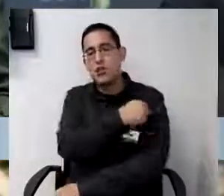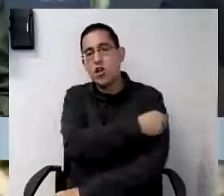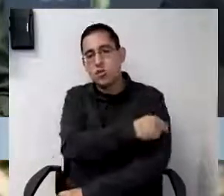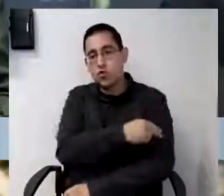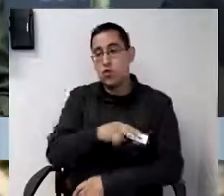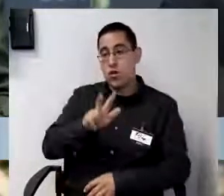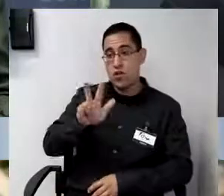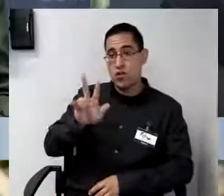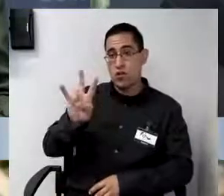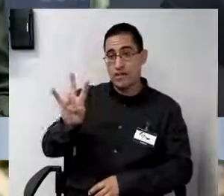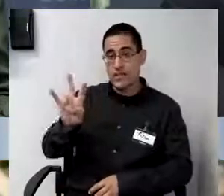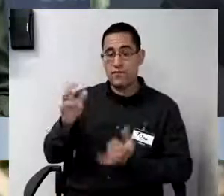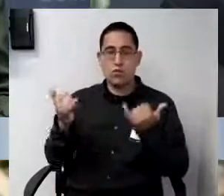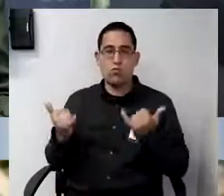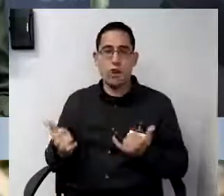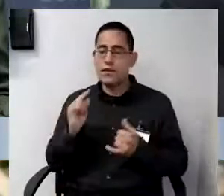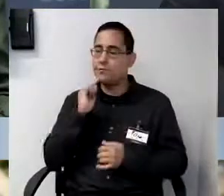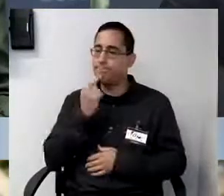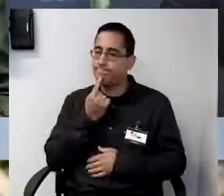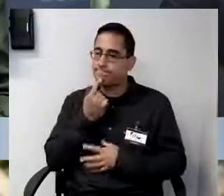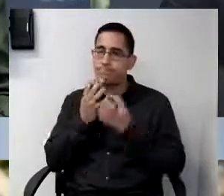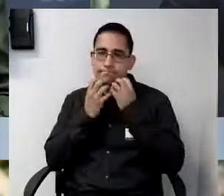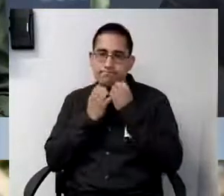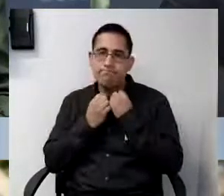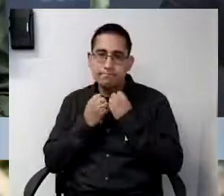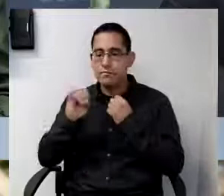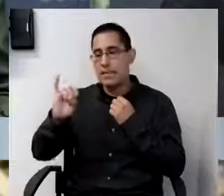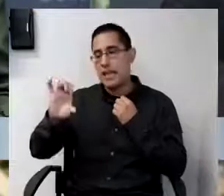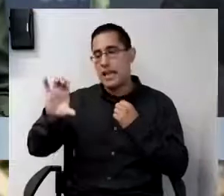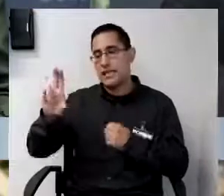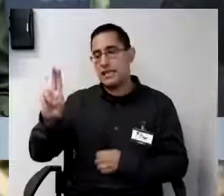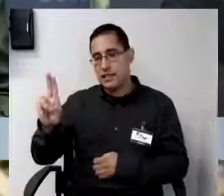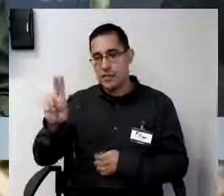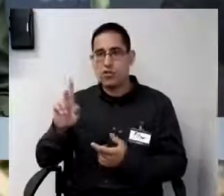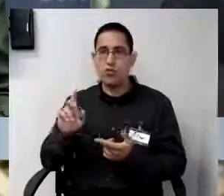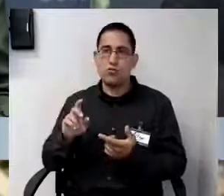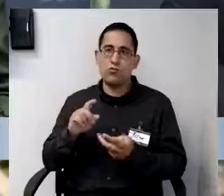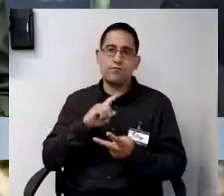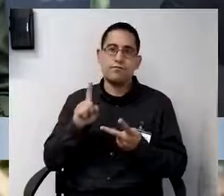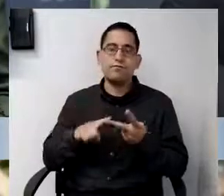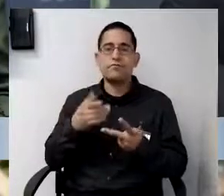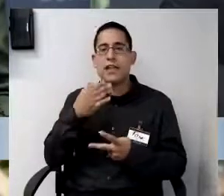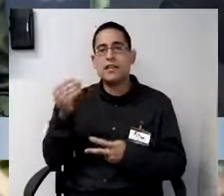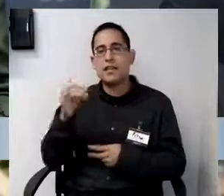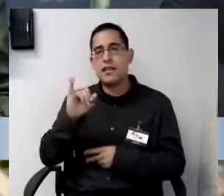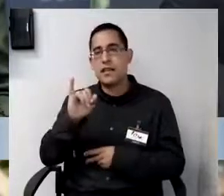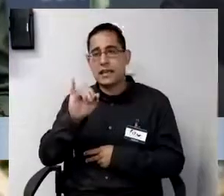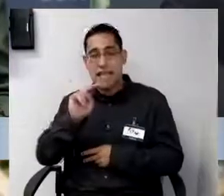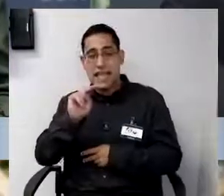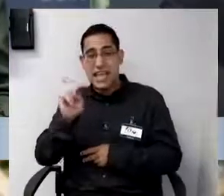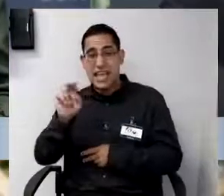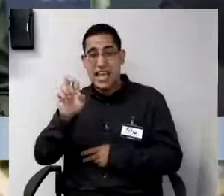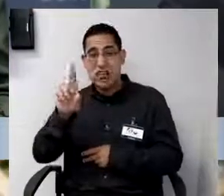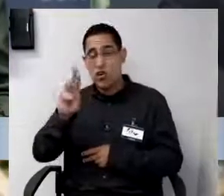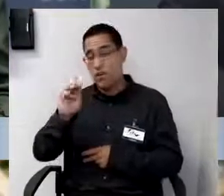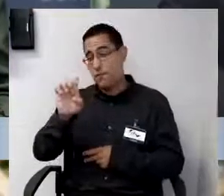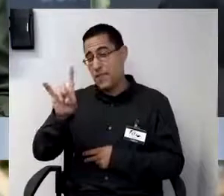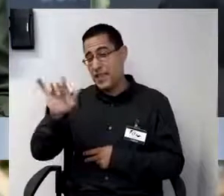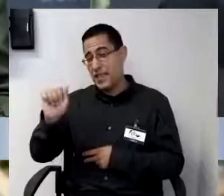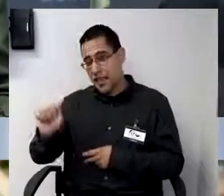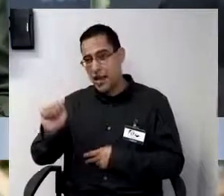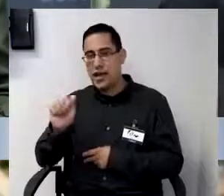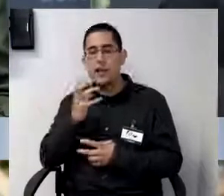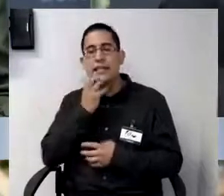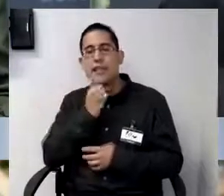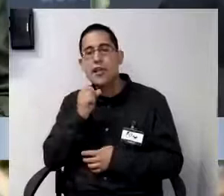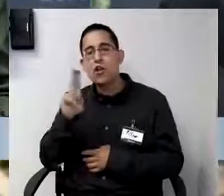them are in critical care between the ICU and the intermediate critical care unit, and 13 of them are